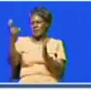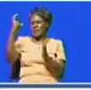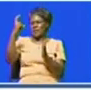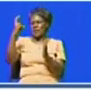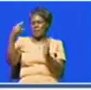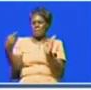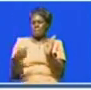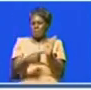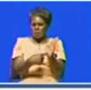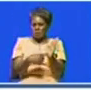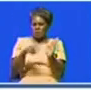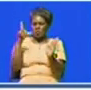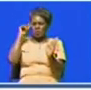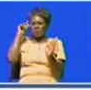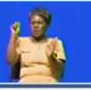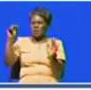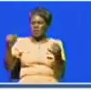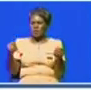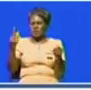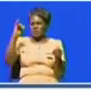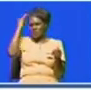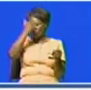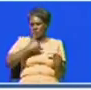Checkpoint. On Twitter, at KTN News, at